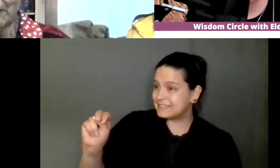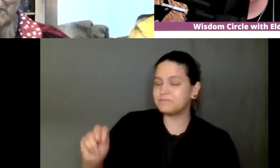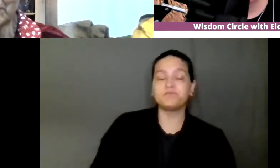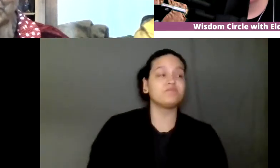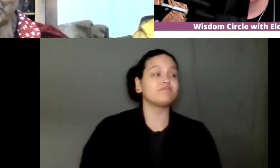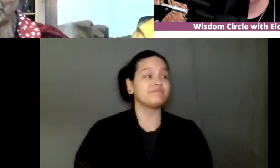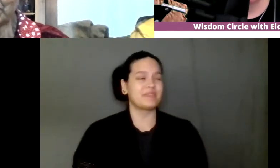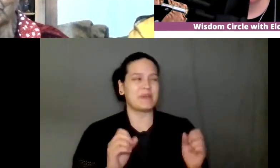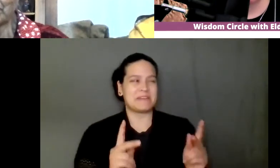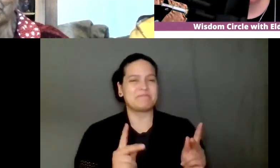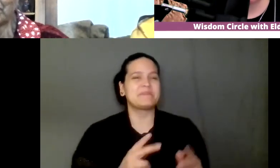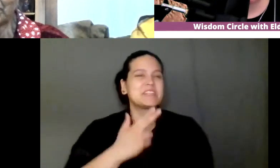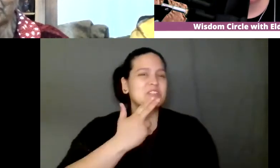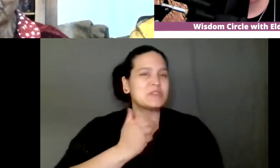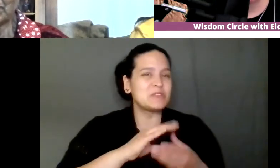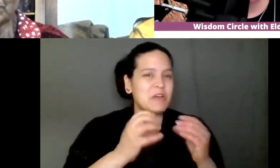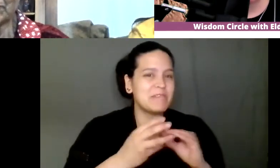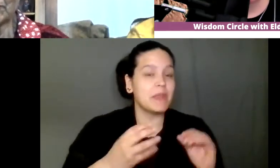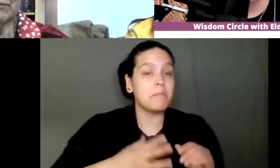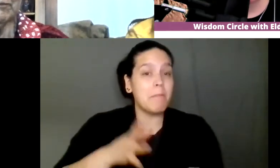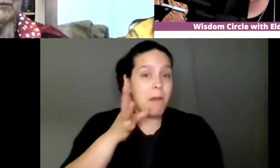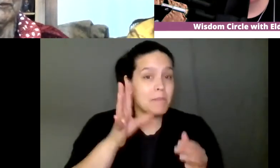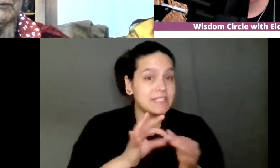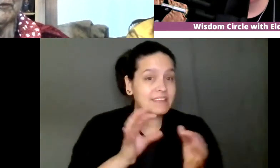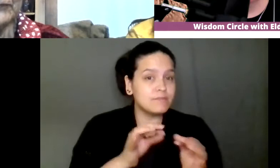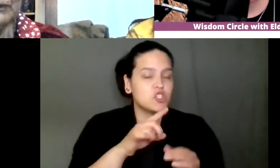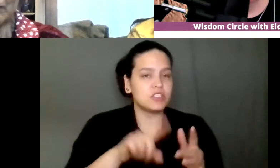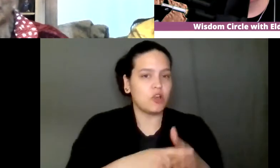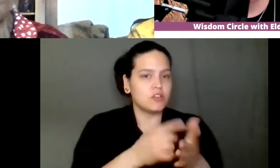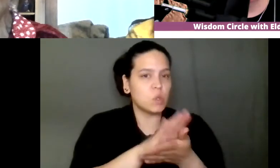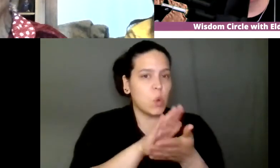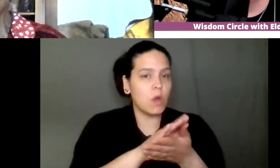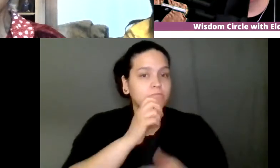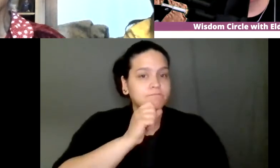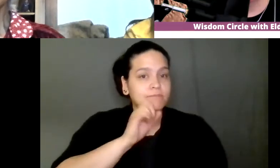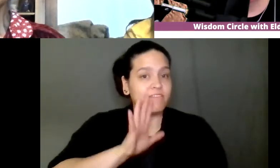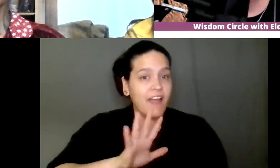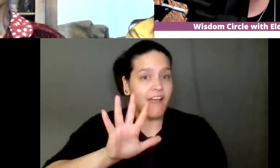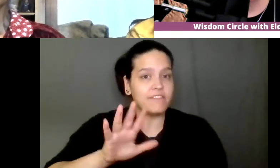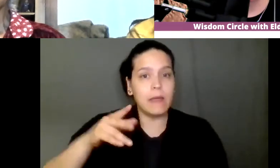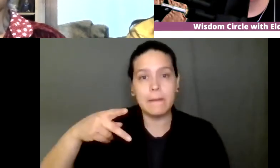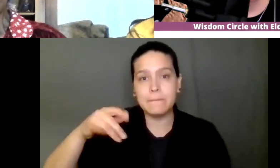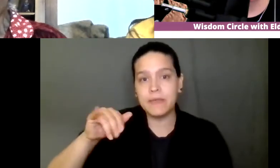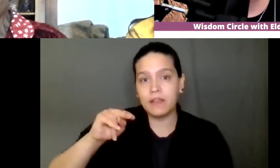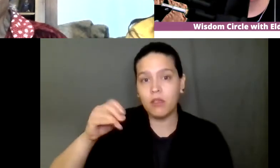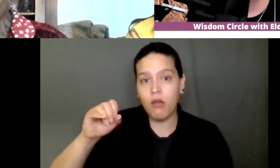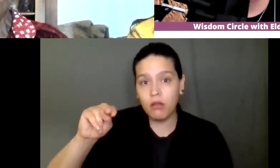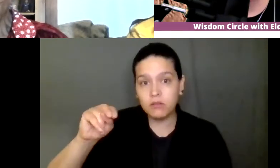mom says she started school when she was 5 years old at Pinon at the old boarding school there.